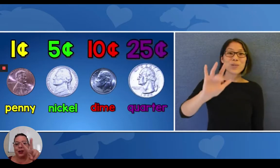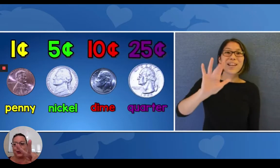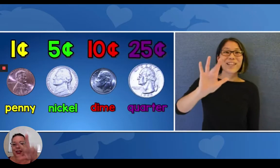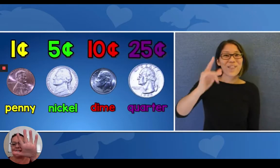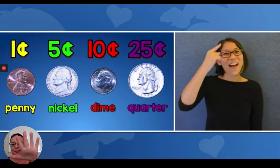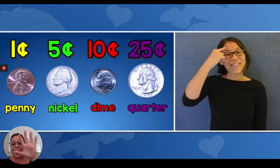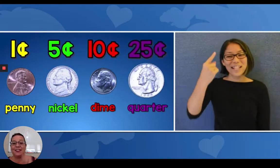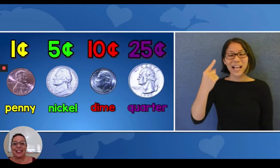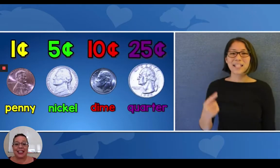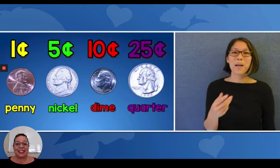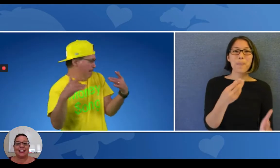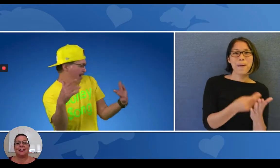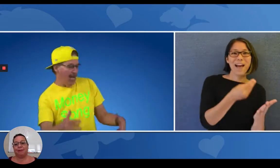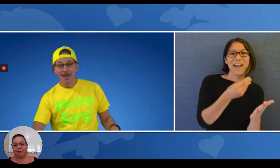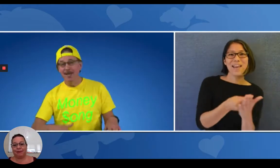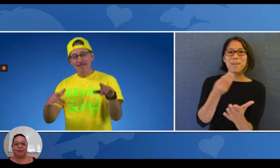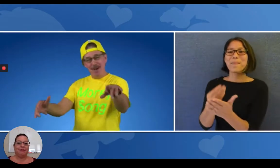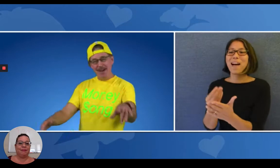quarter? 25 cents.